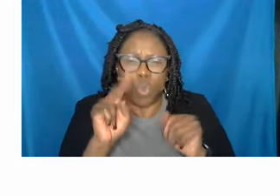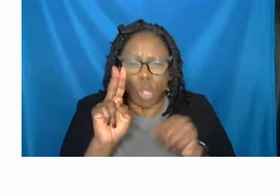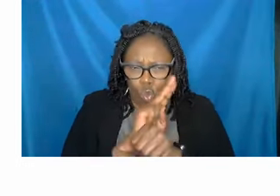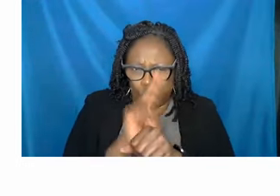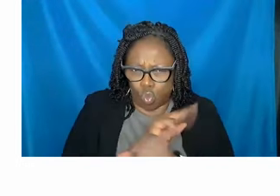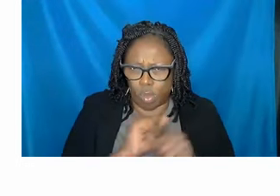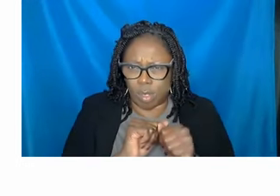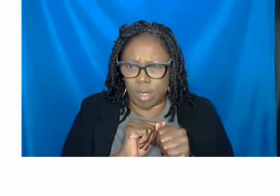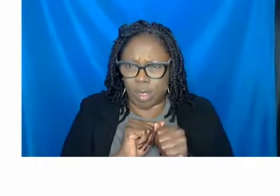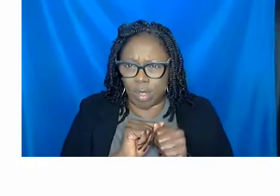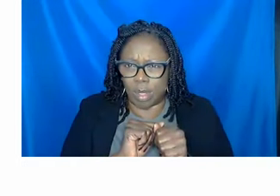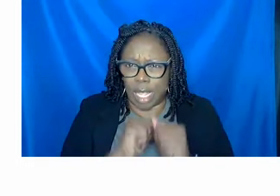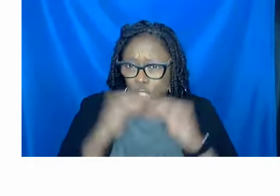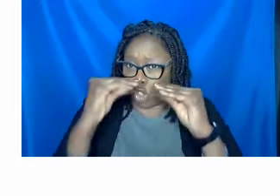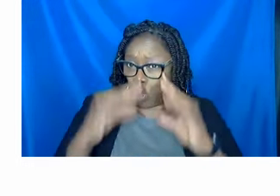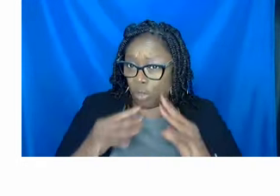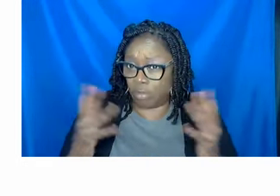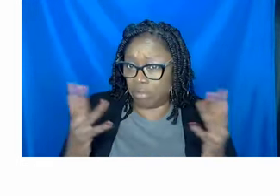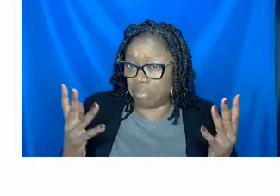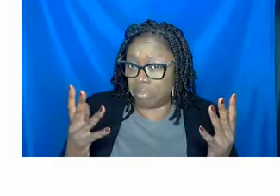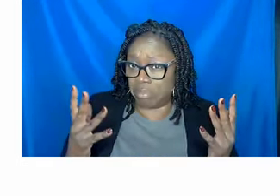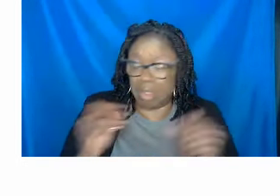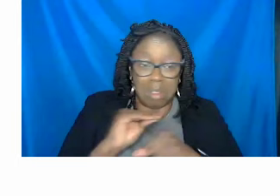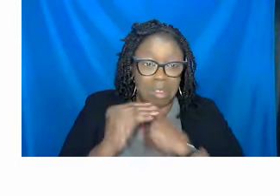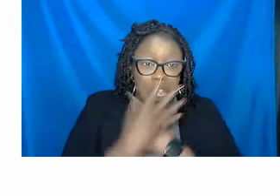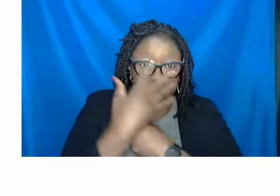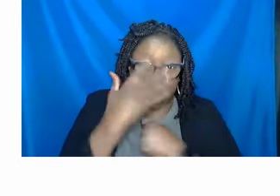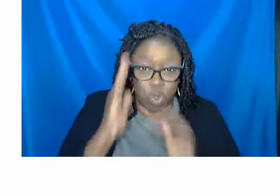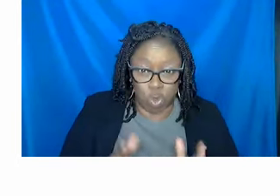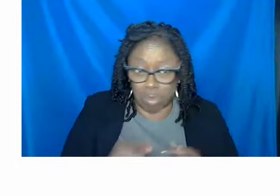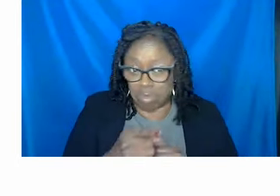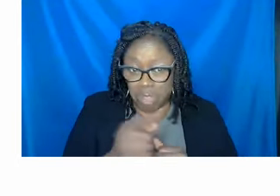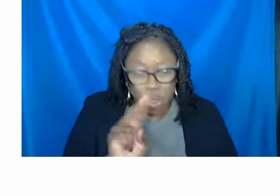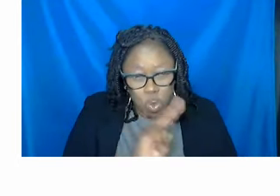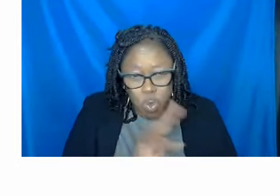utilize as a teacher, as a counselor?